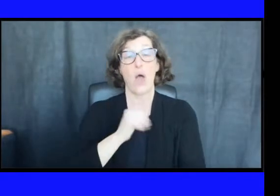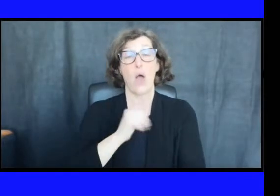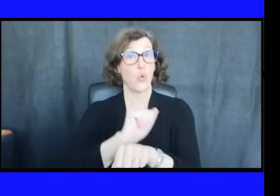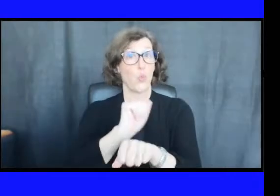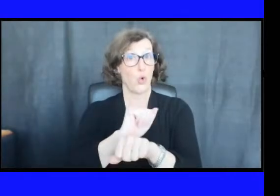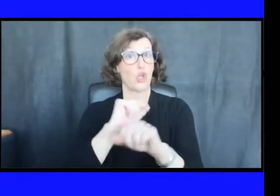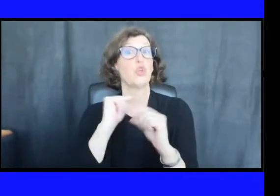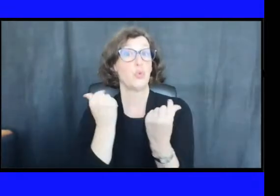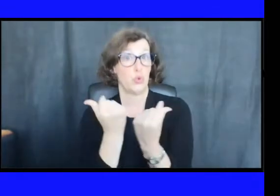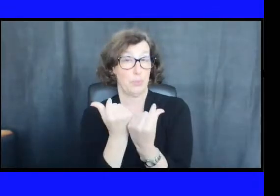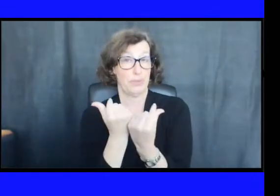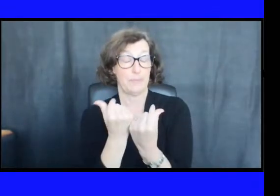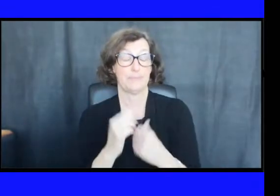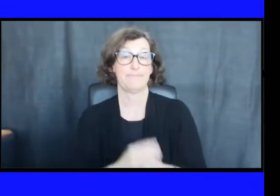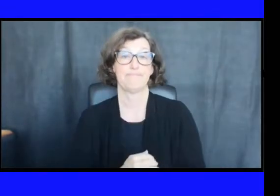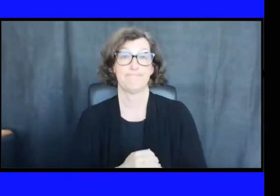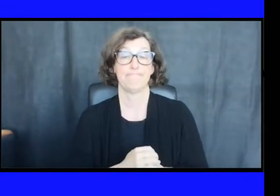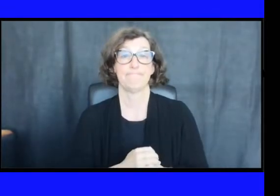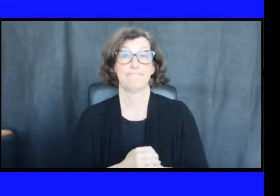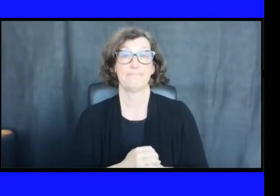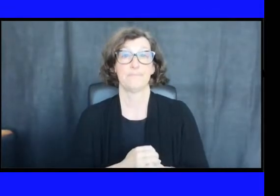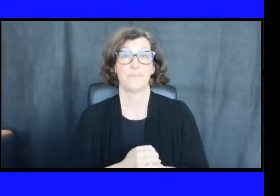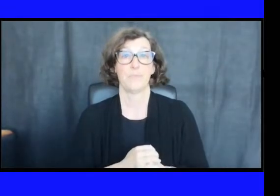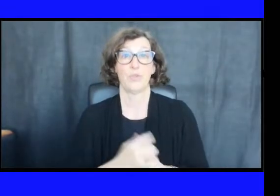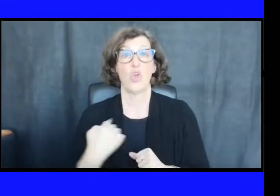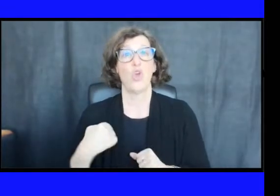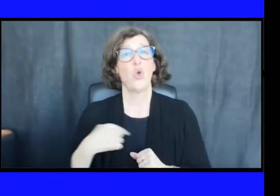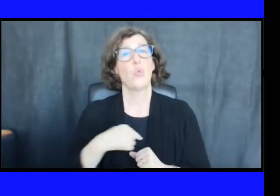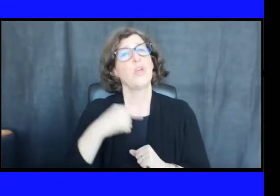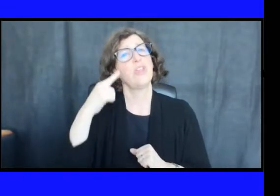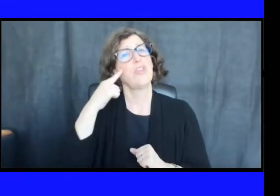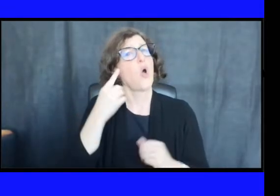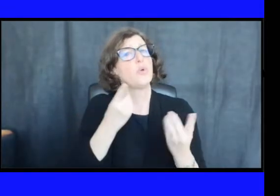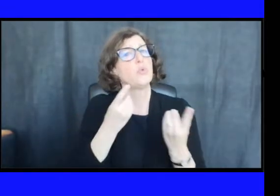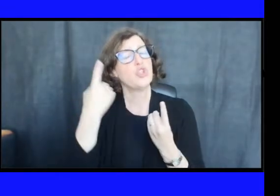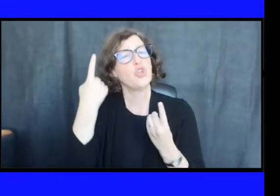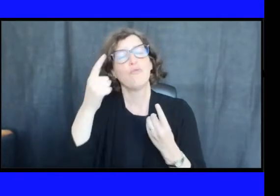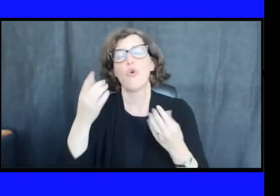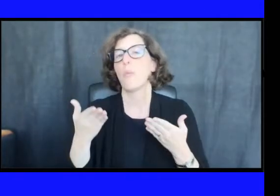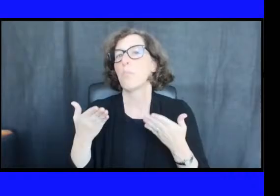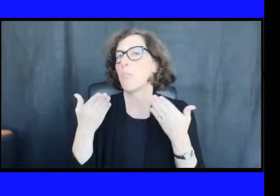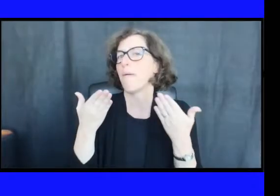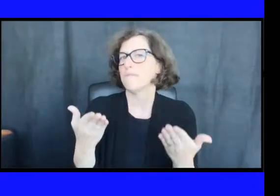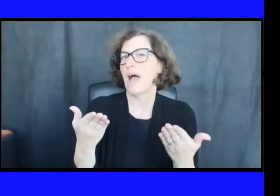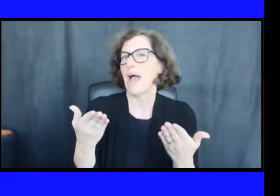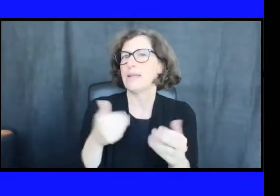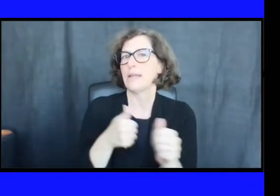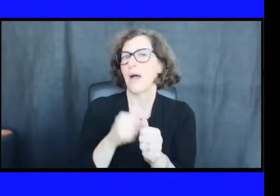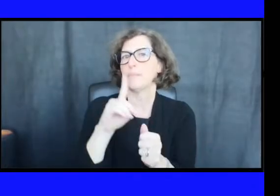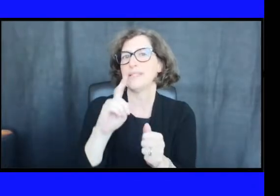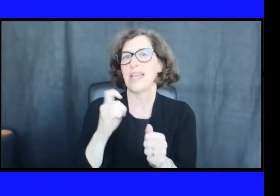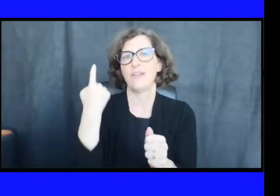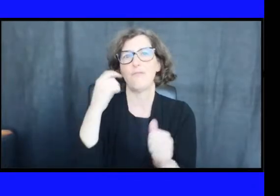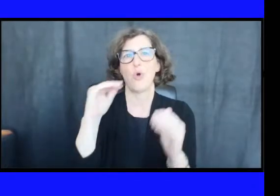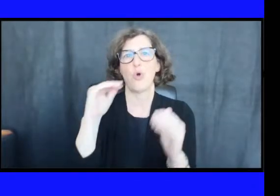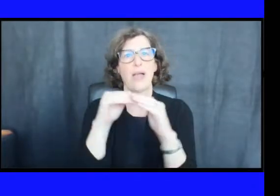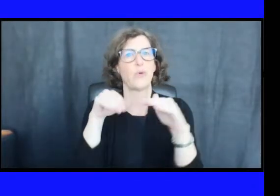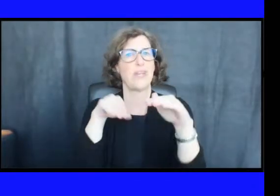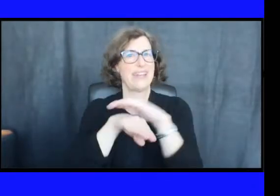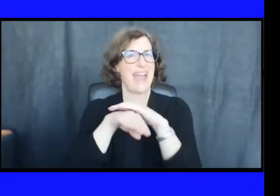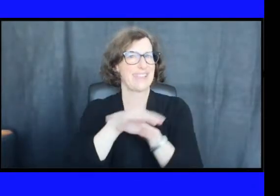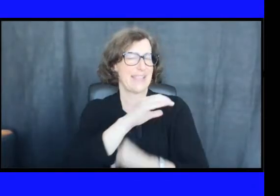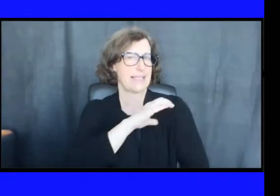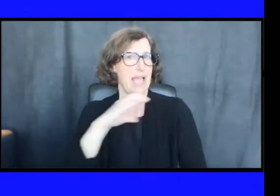dashboards. And so now I'm happy to say that all of our dashboards, all 5 of our dashboards now does have race, ethnicity,